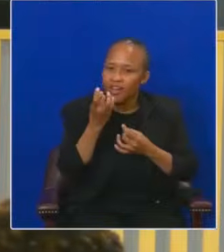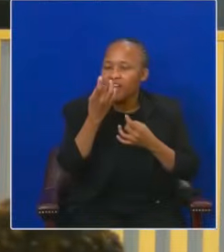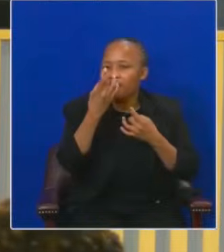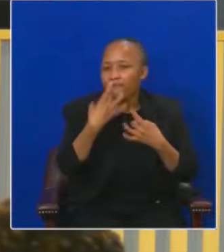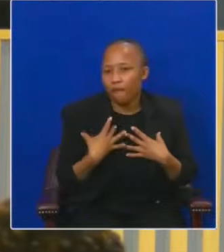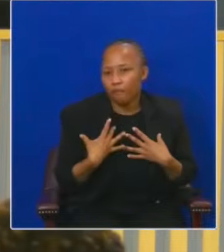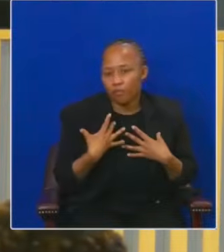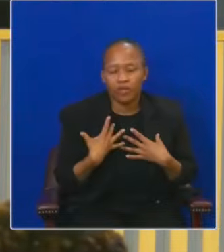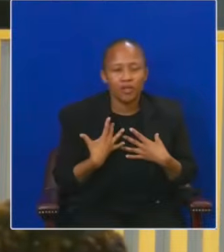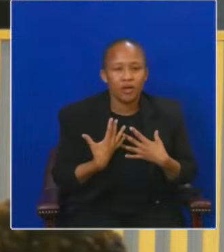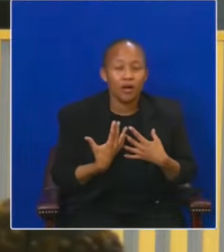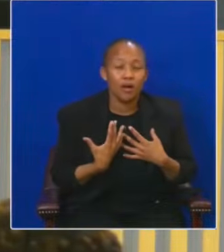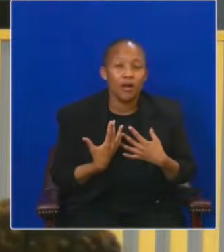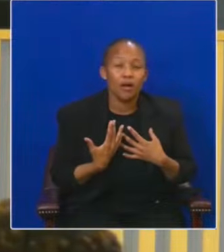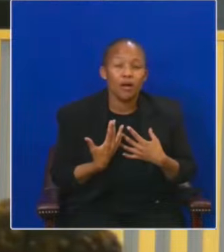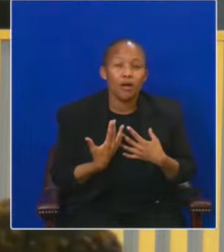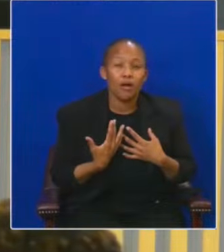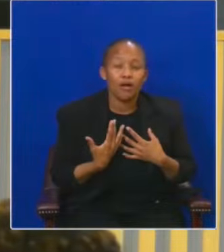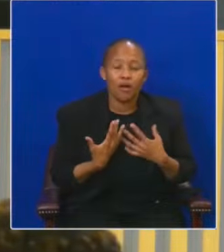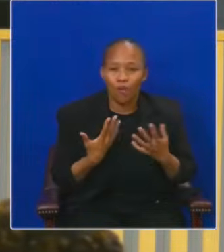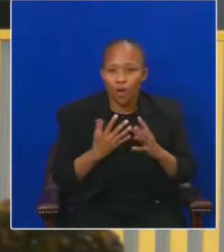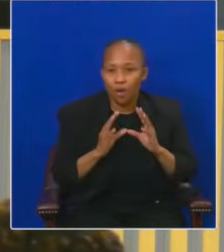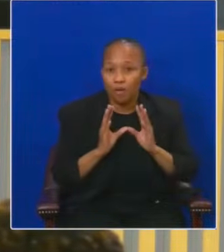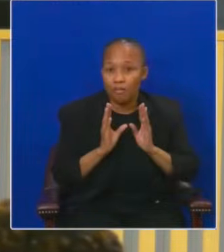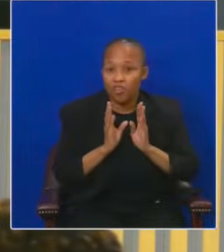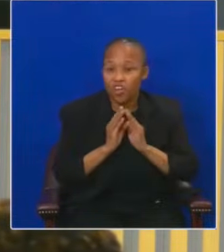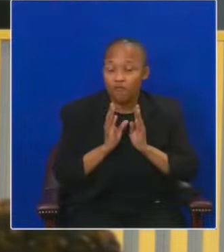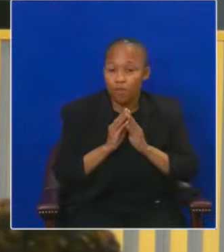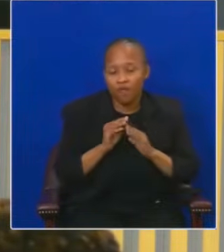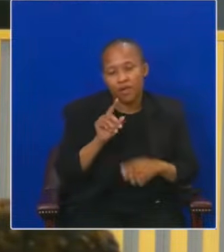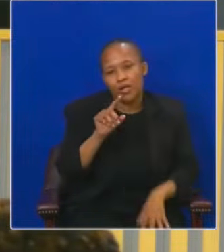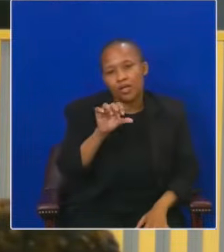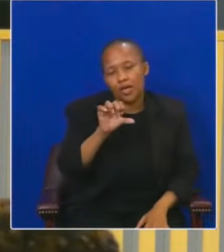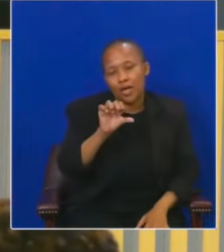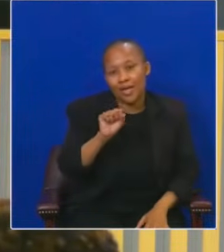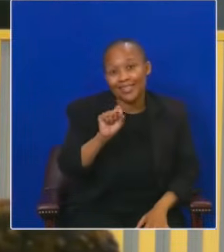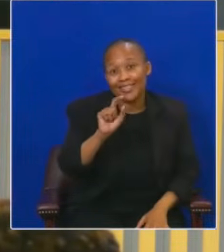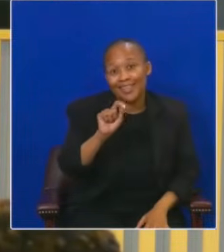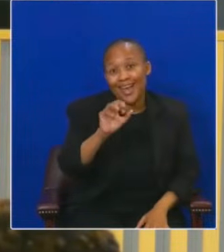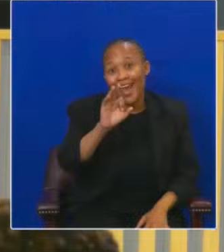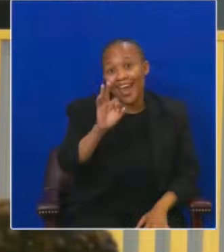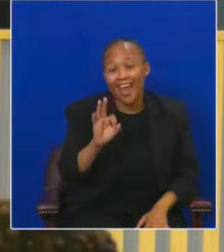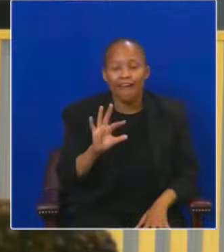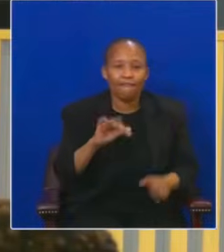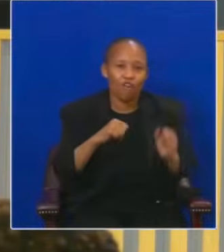the STF offices and our departure